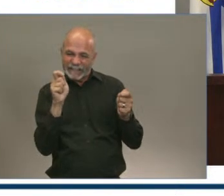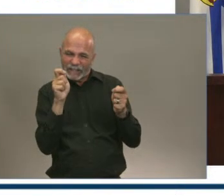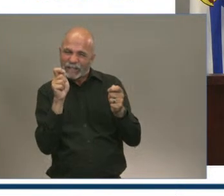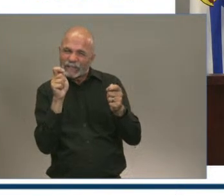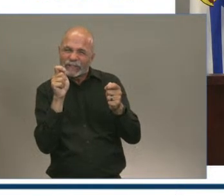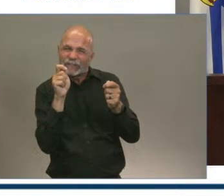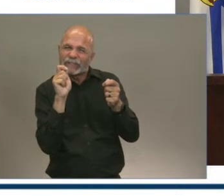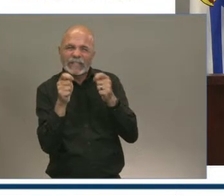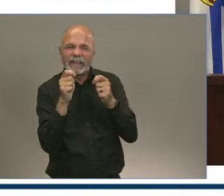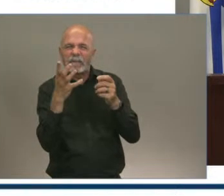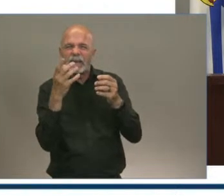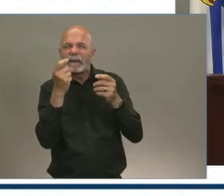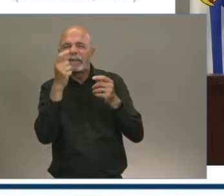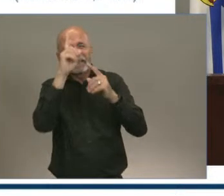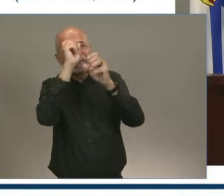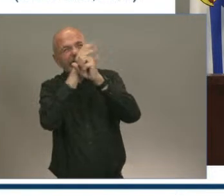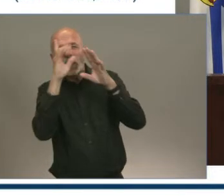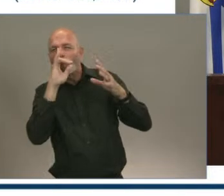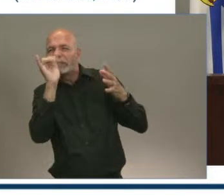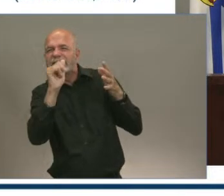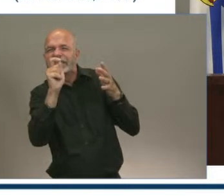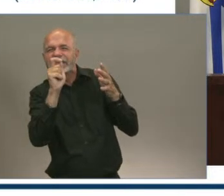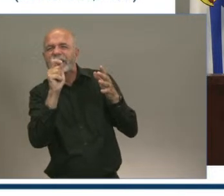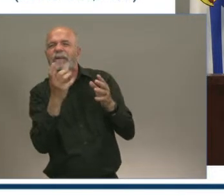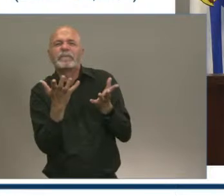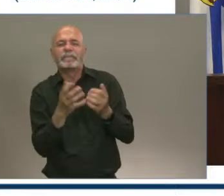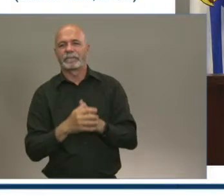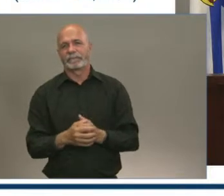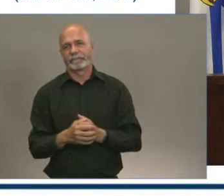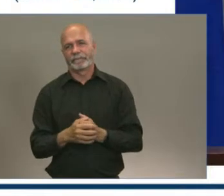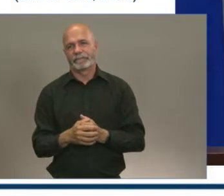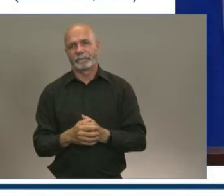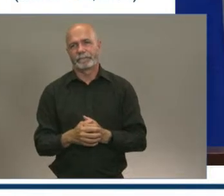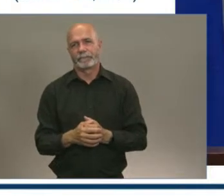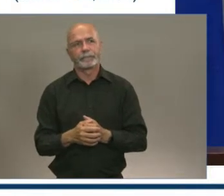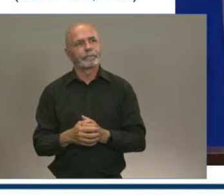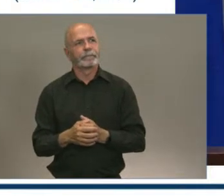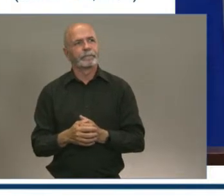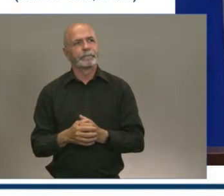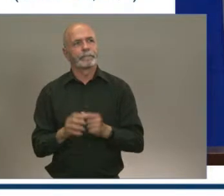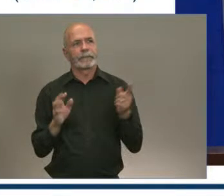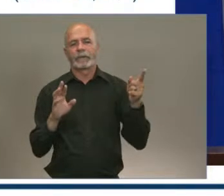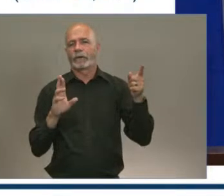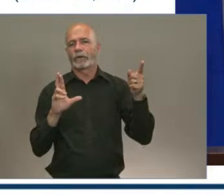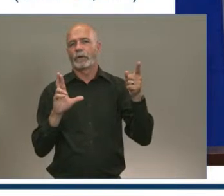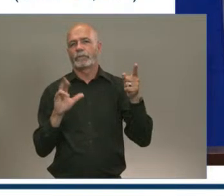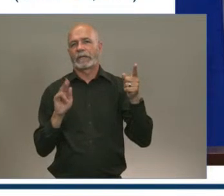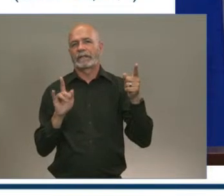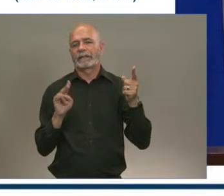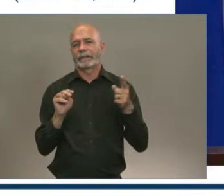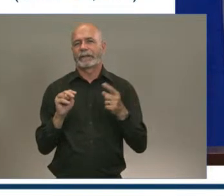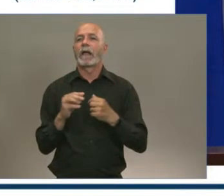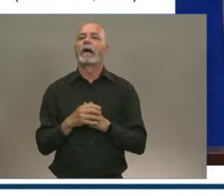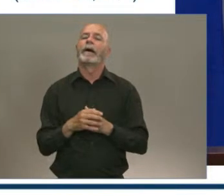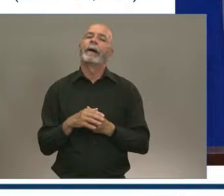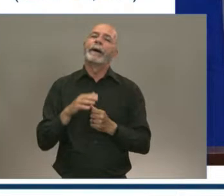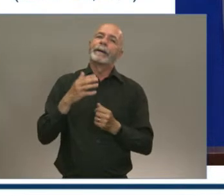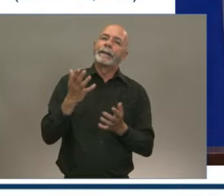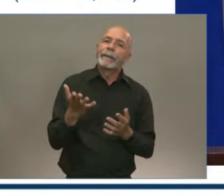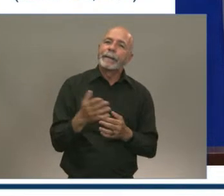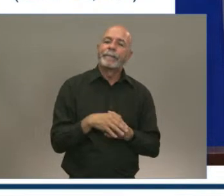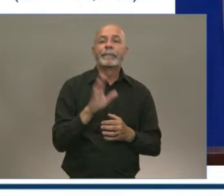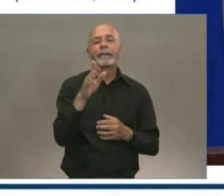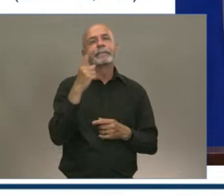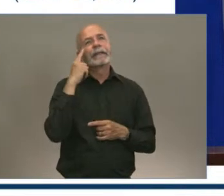a picture of what that might look like. The only one I'd be prepared to talk about is looking at the travel, because